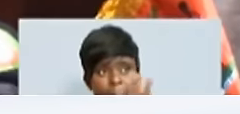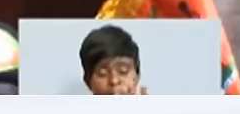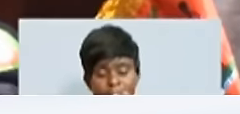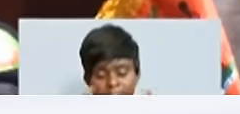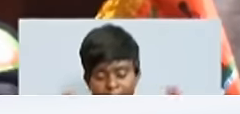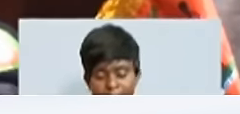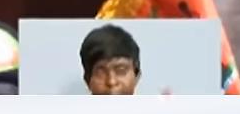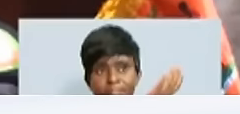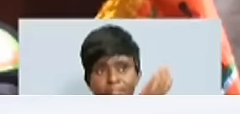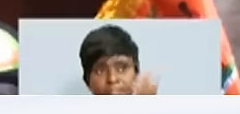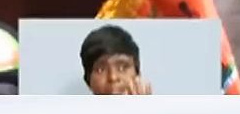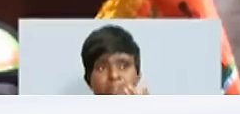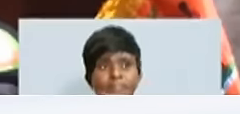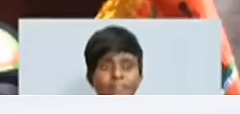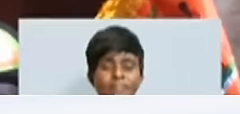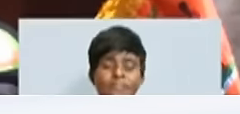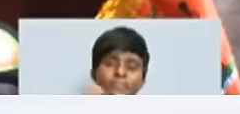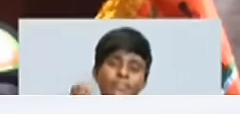Constituent Development Fund.